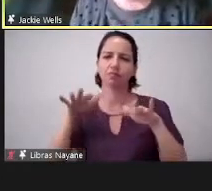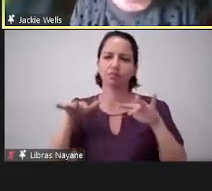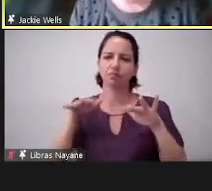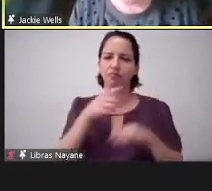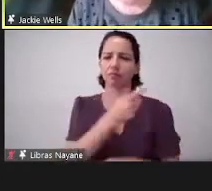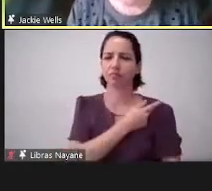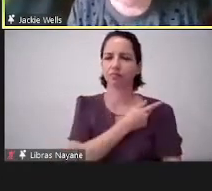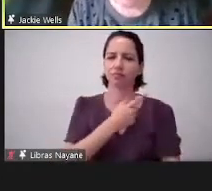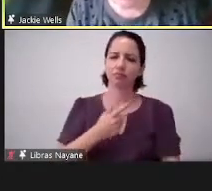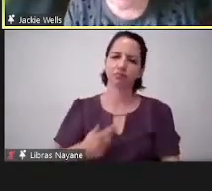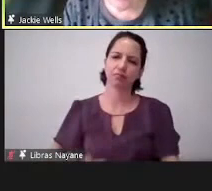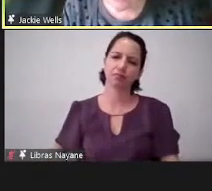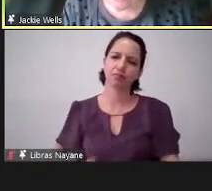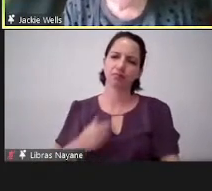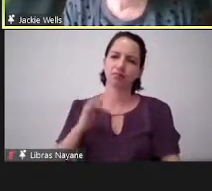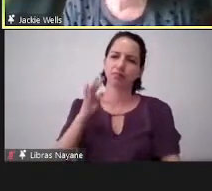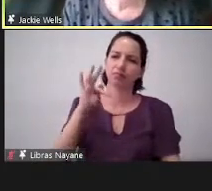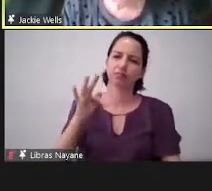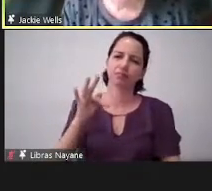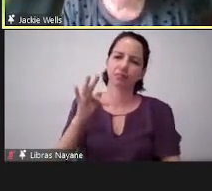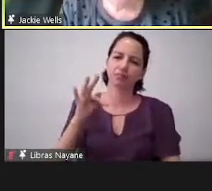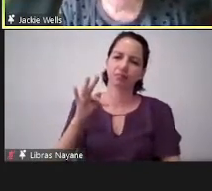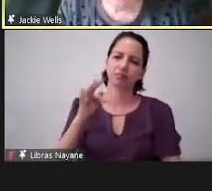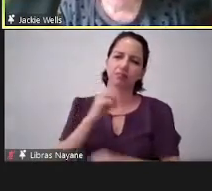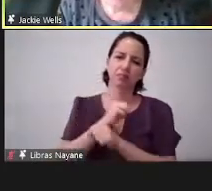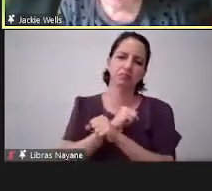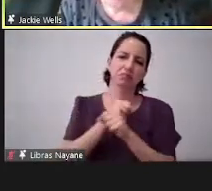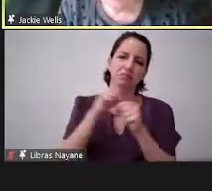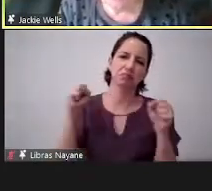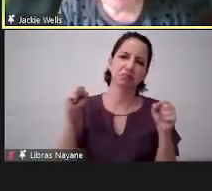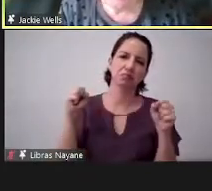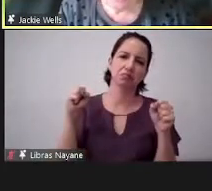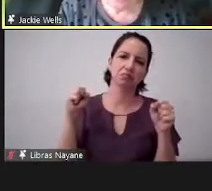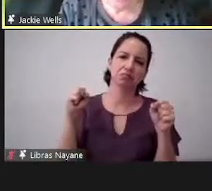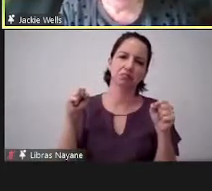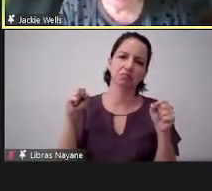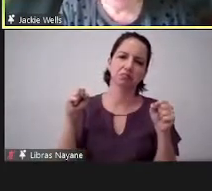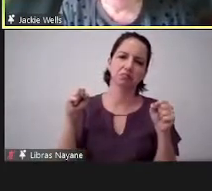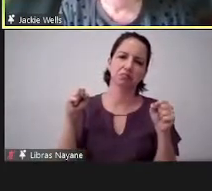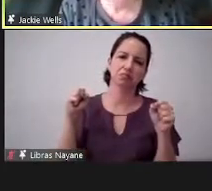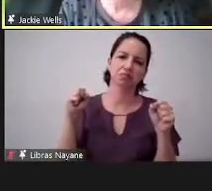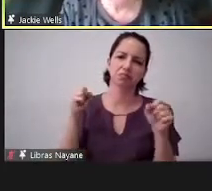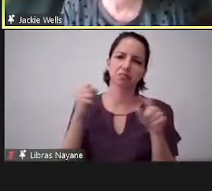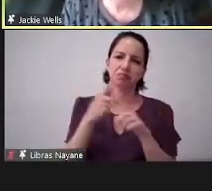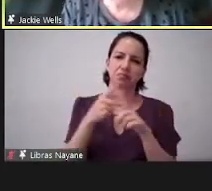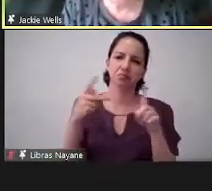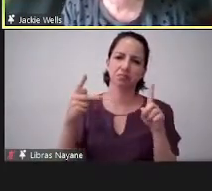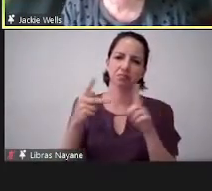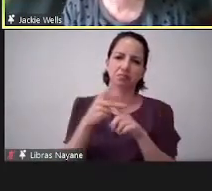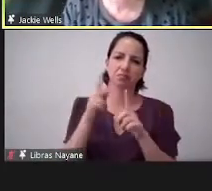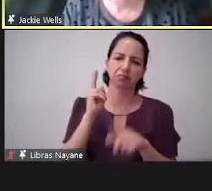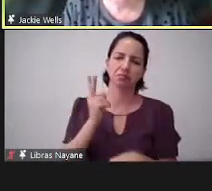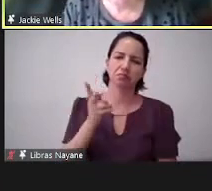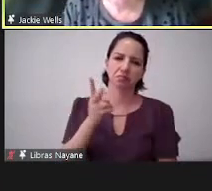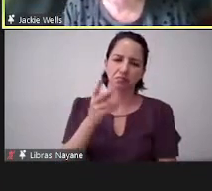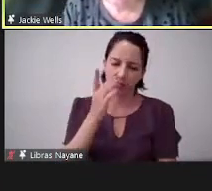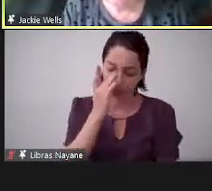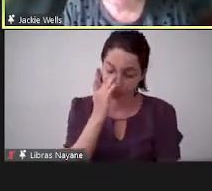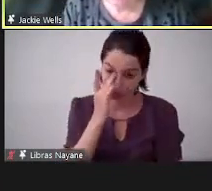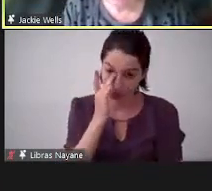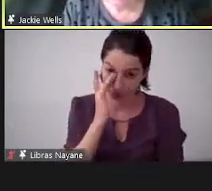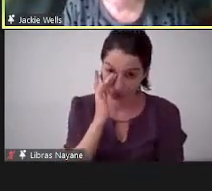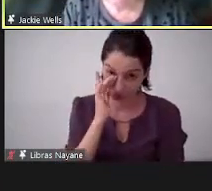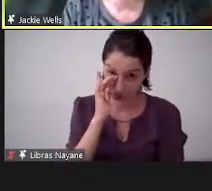The work carried out by the PLSA came about in part because of the ongoing debate about the fairness of the UK tax